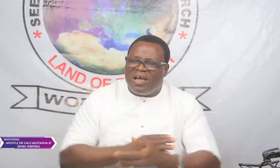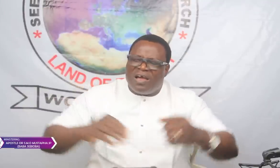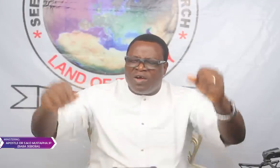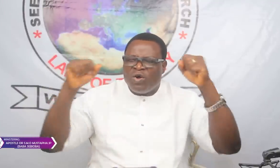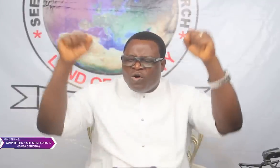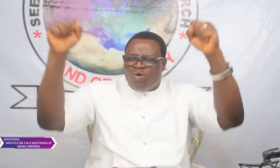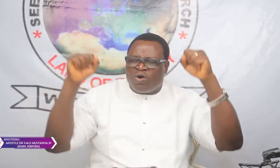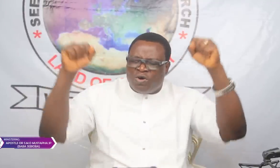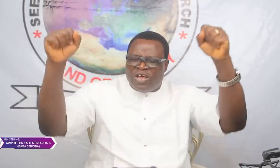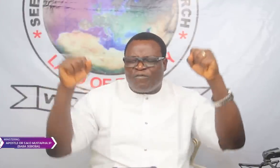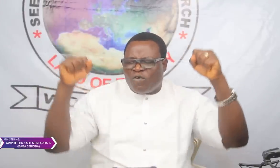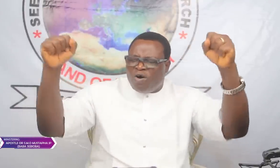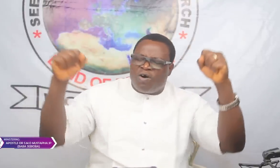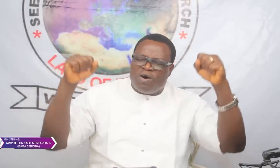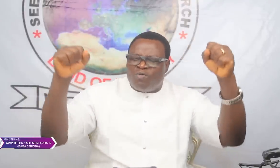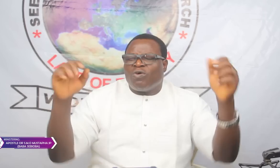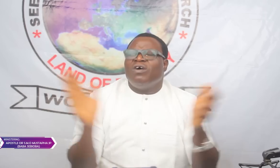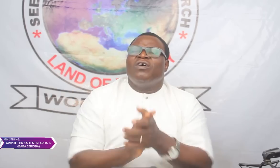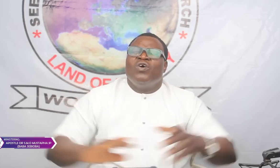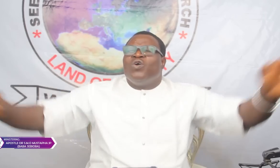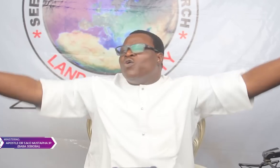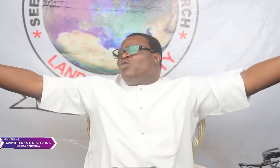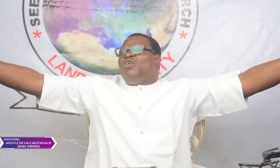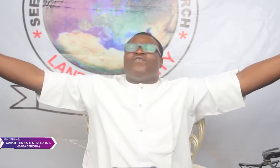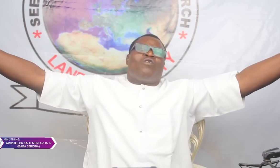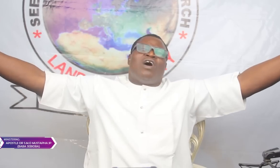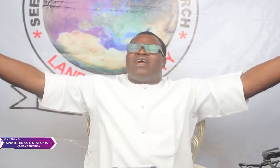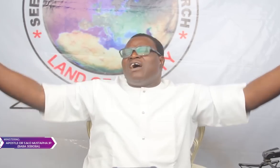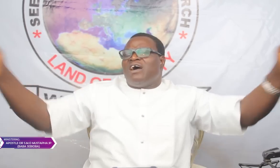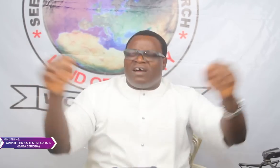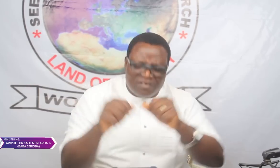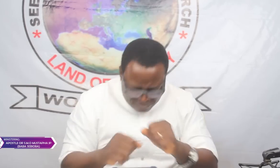atope o mi fun oruko re